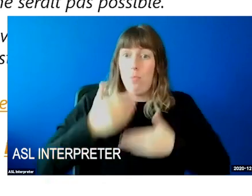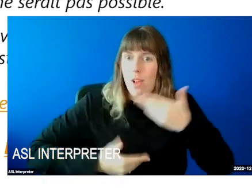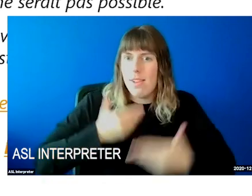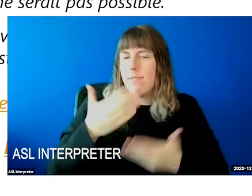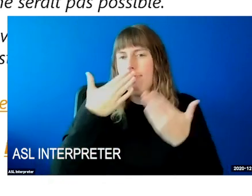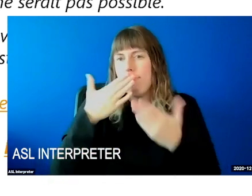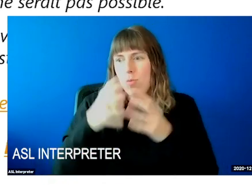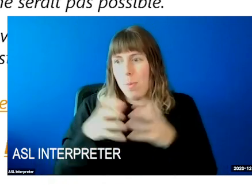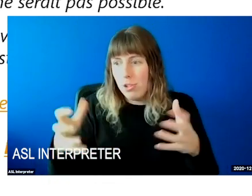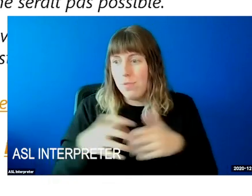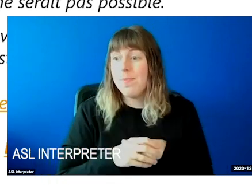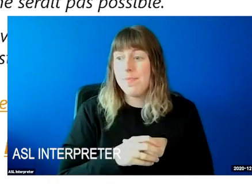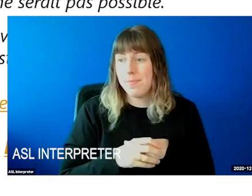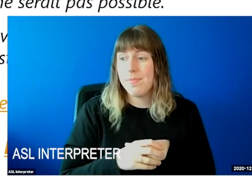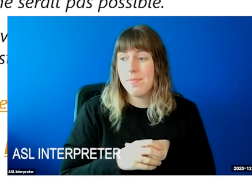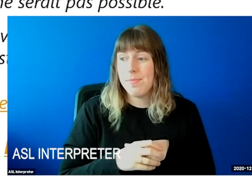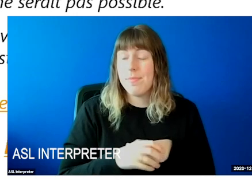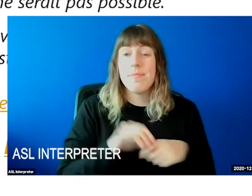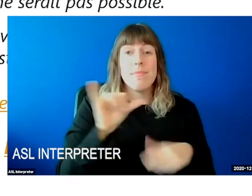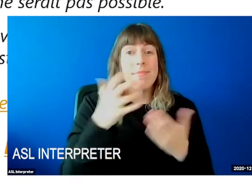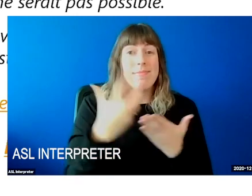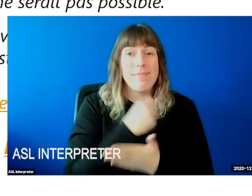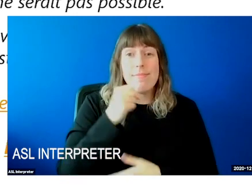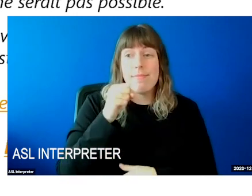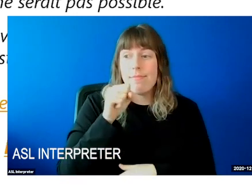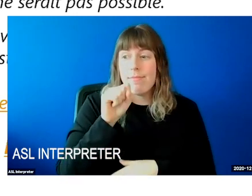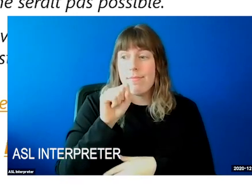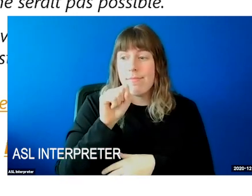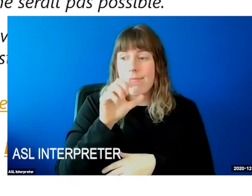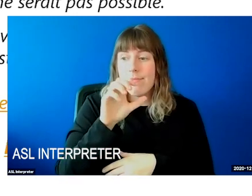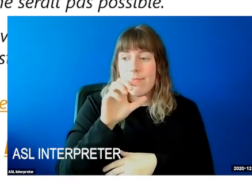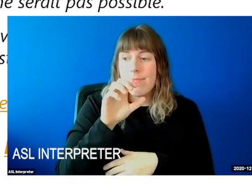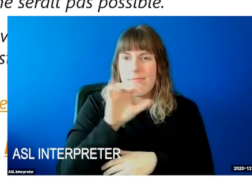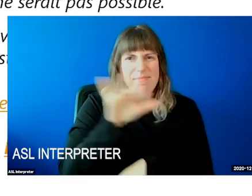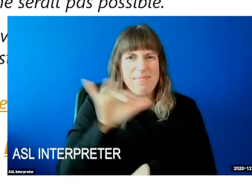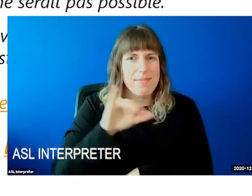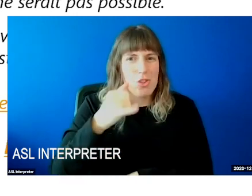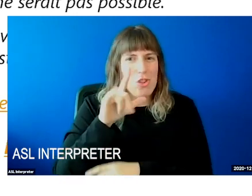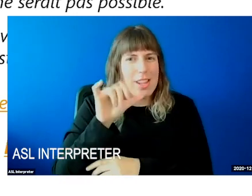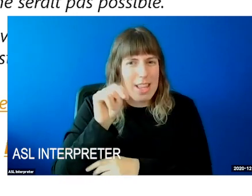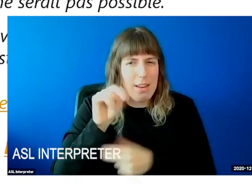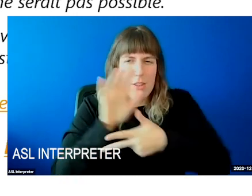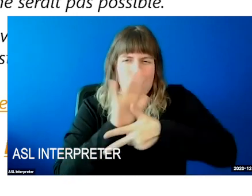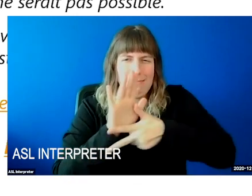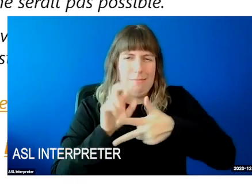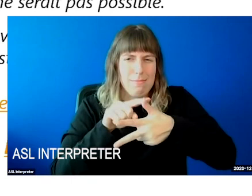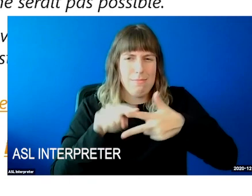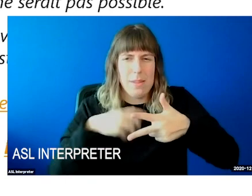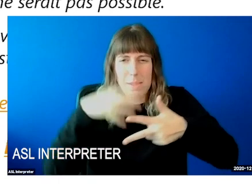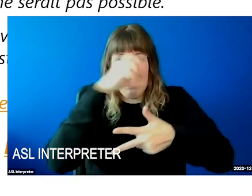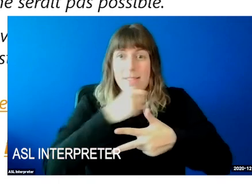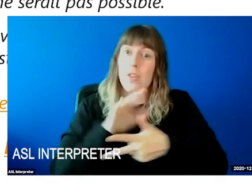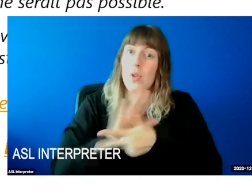been so helpful to this process. So thank you to Plan Institute. I also want to thank Al Advansky, Bill Adair,